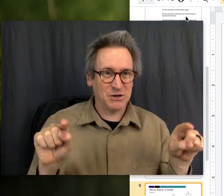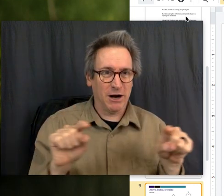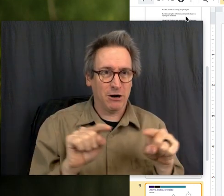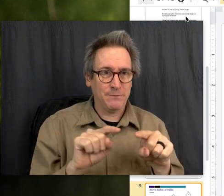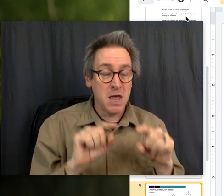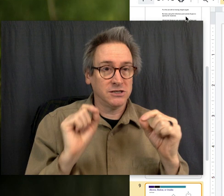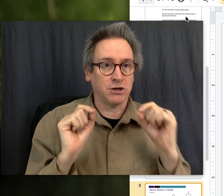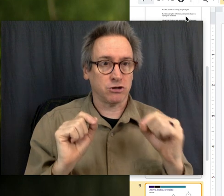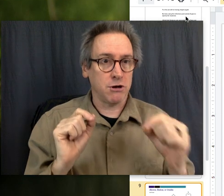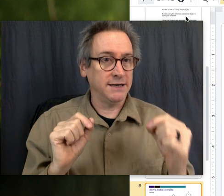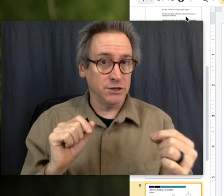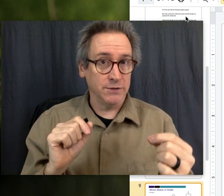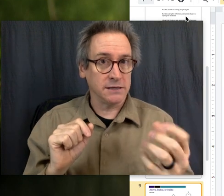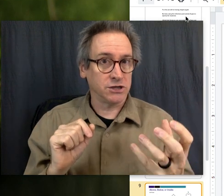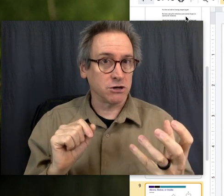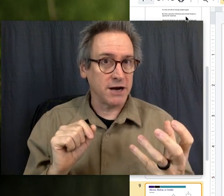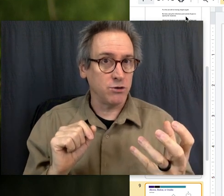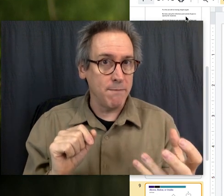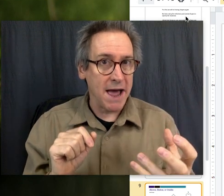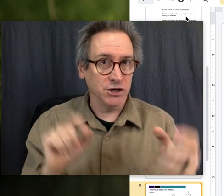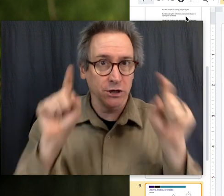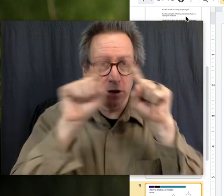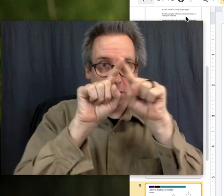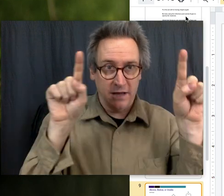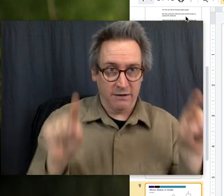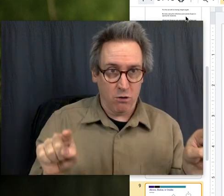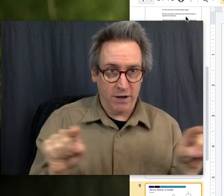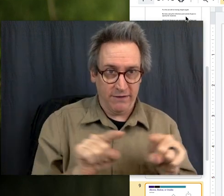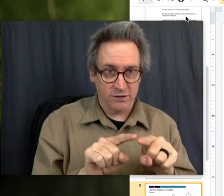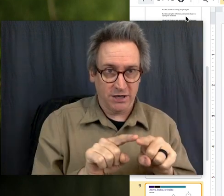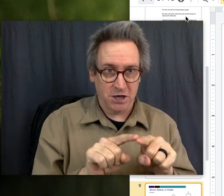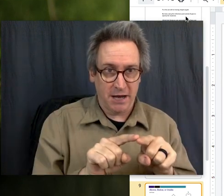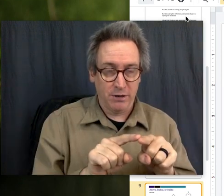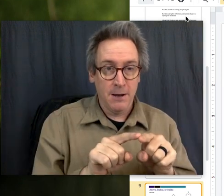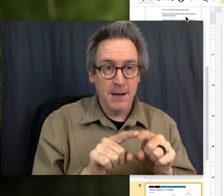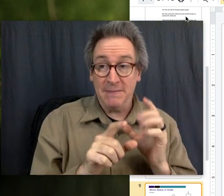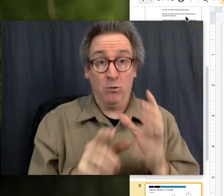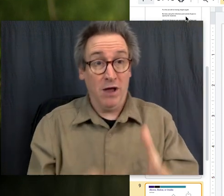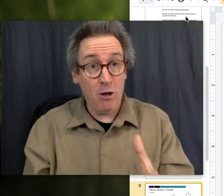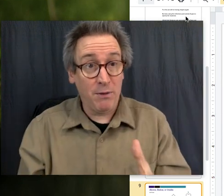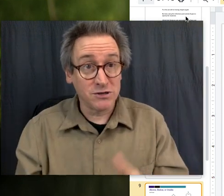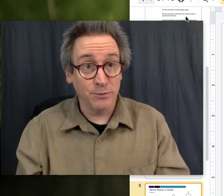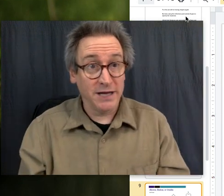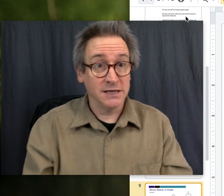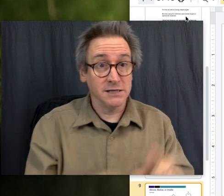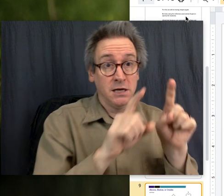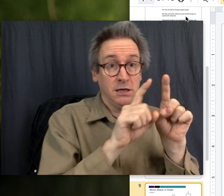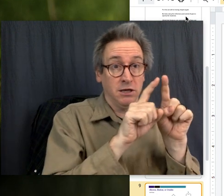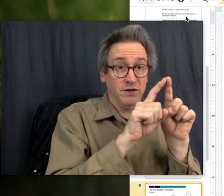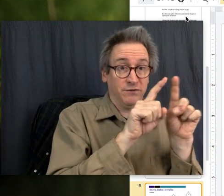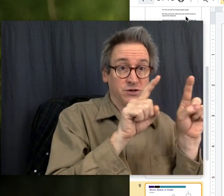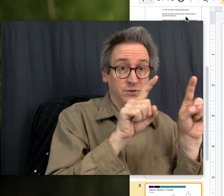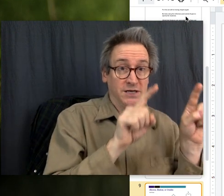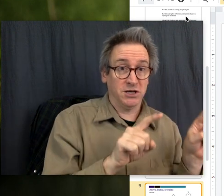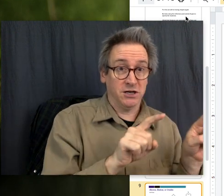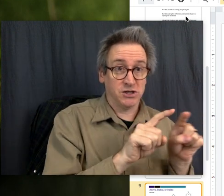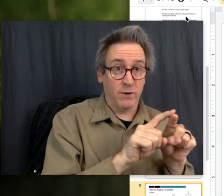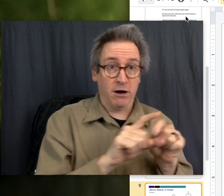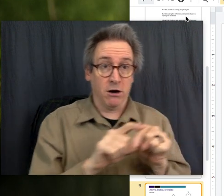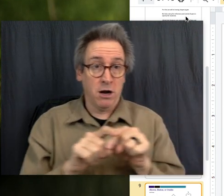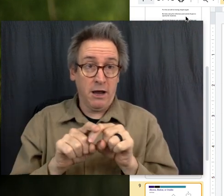that square, start trying to do that. Start trying to imagine that, okay, there's a shape. It will help also because, the difference between